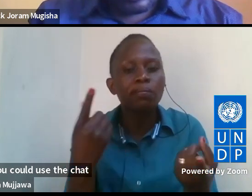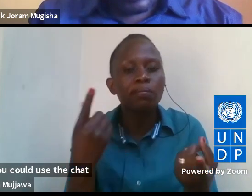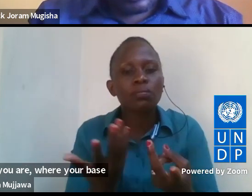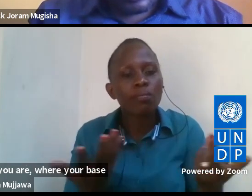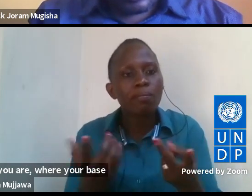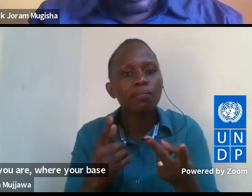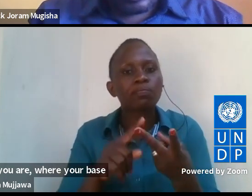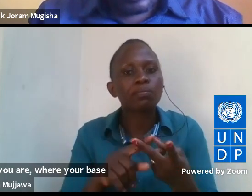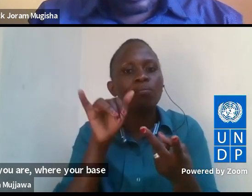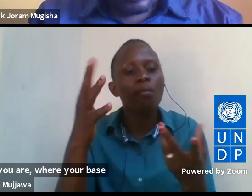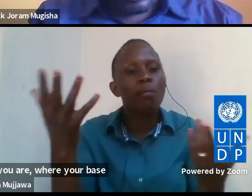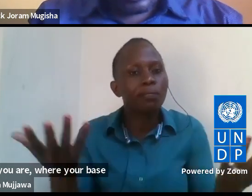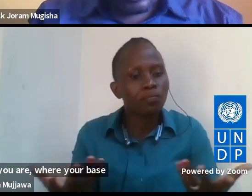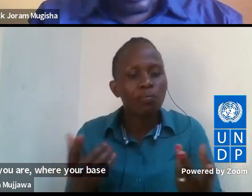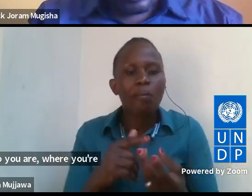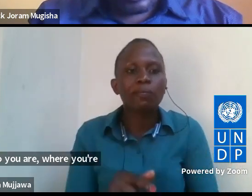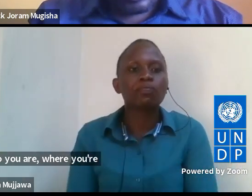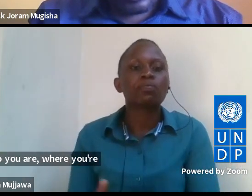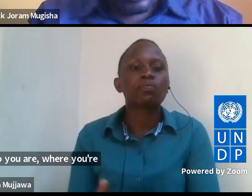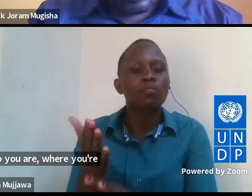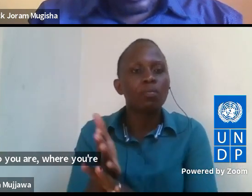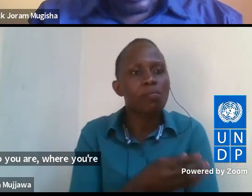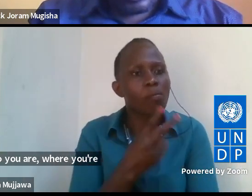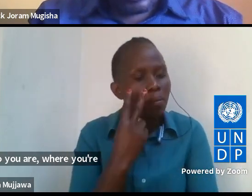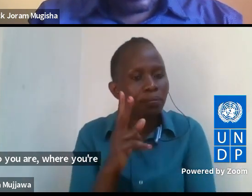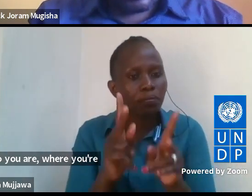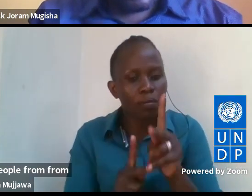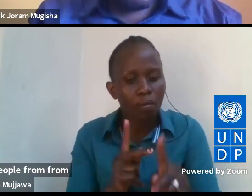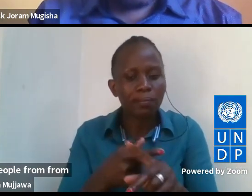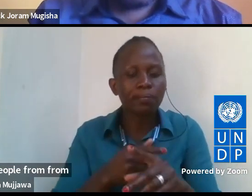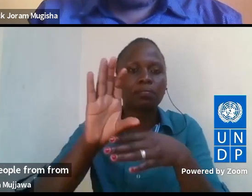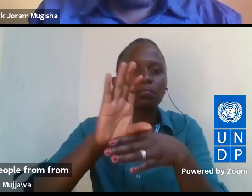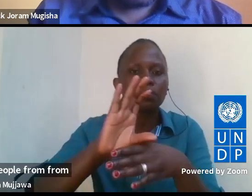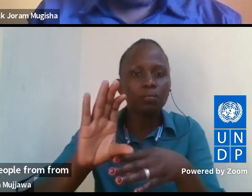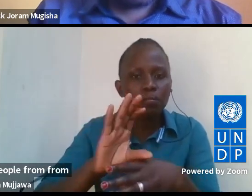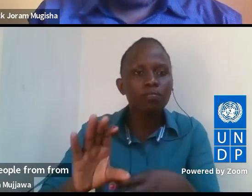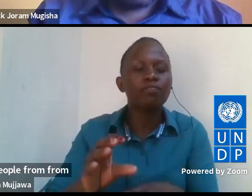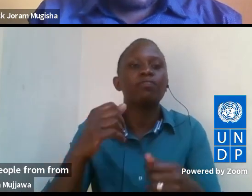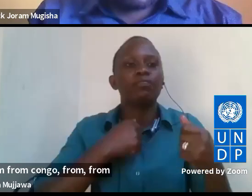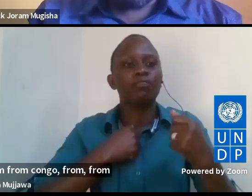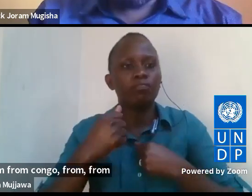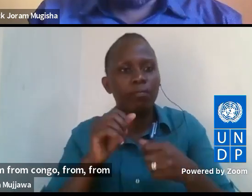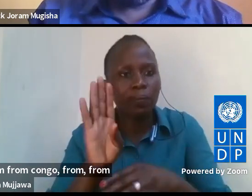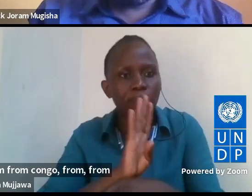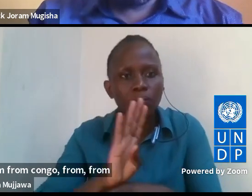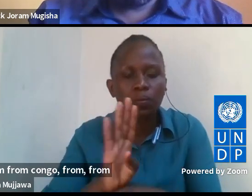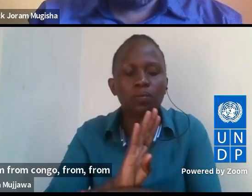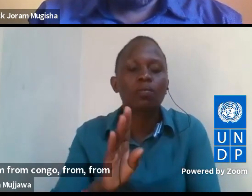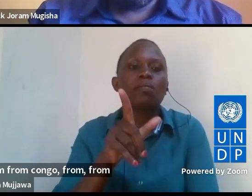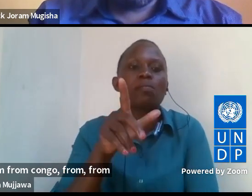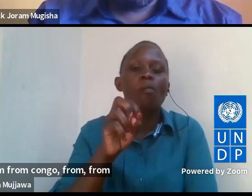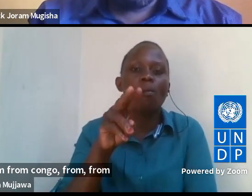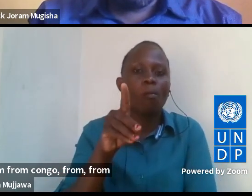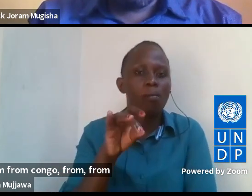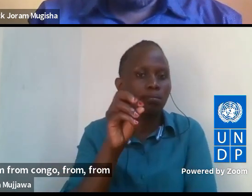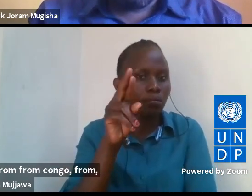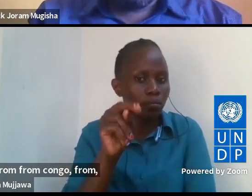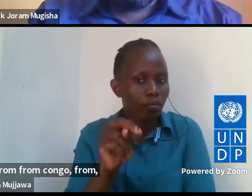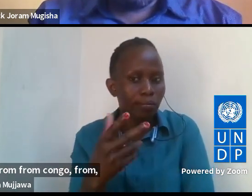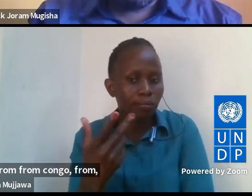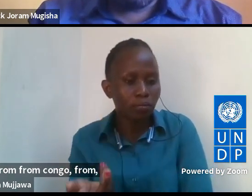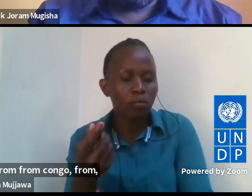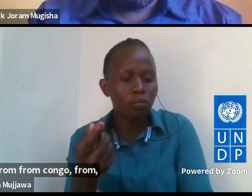based. Yeah, we've been seeing people from Congo, from Burundi, from London, would you believe, from all